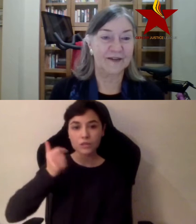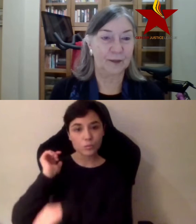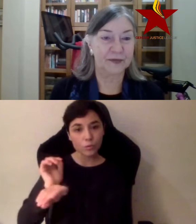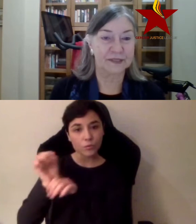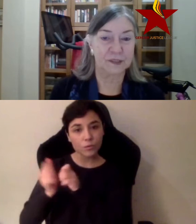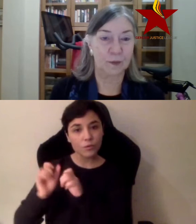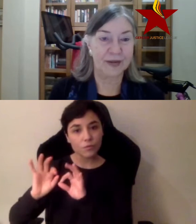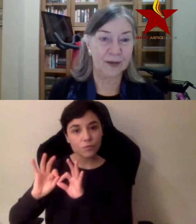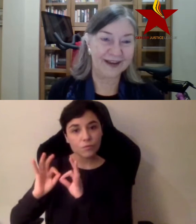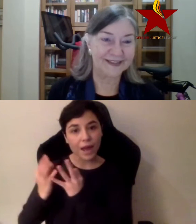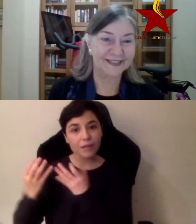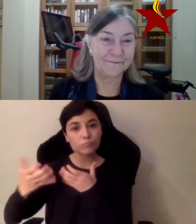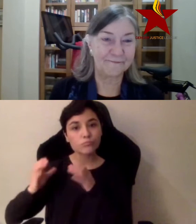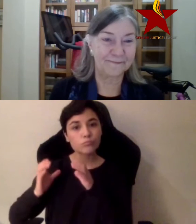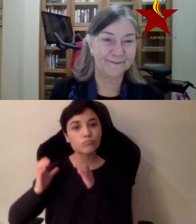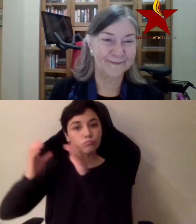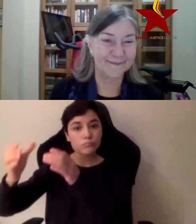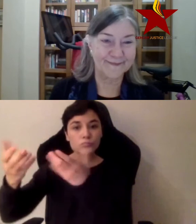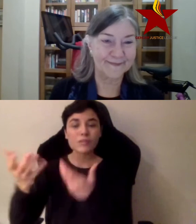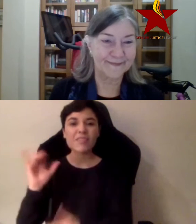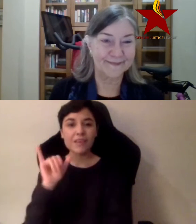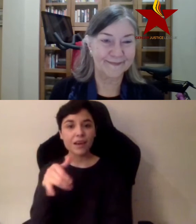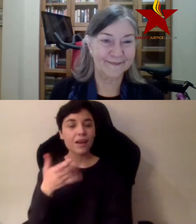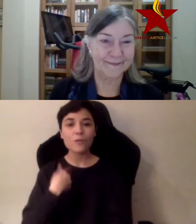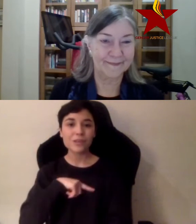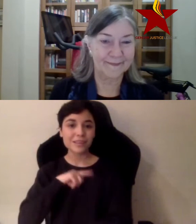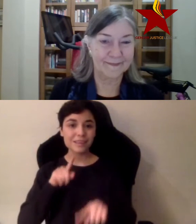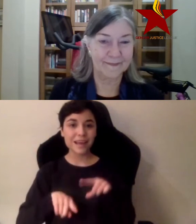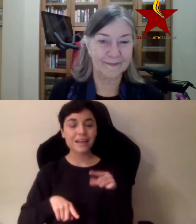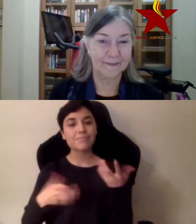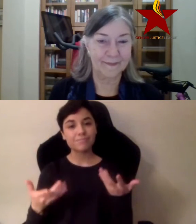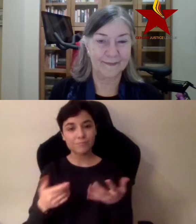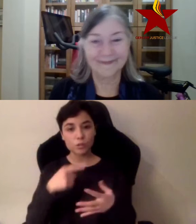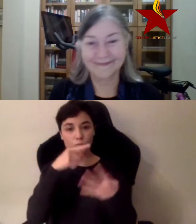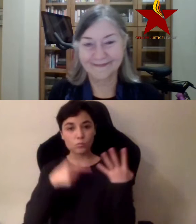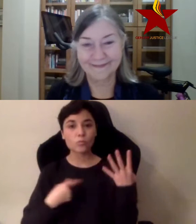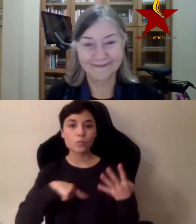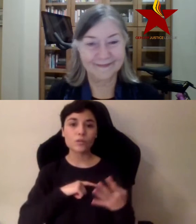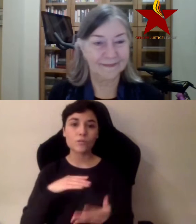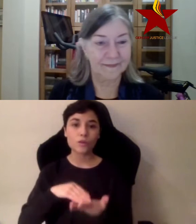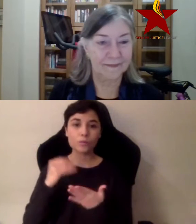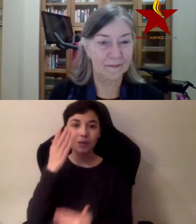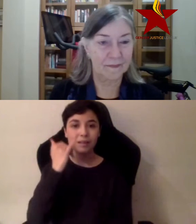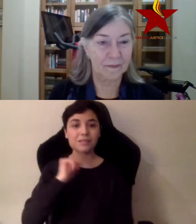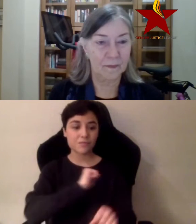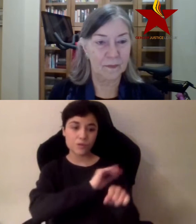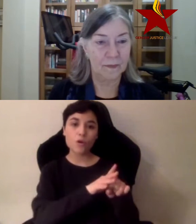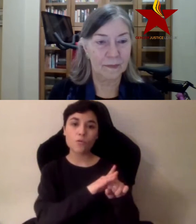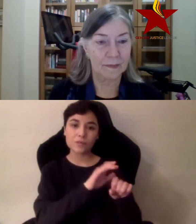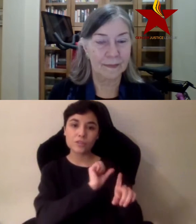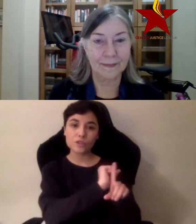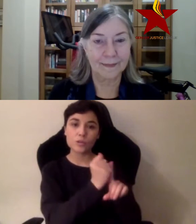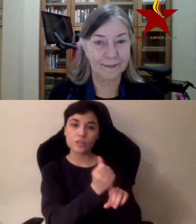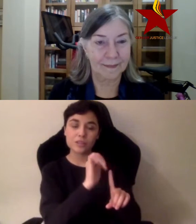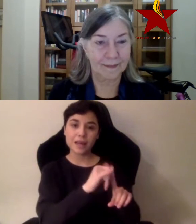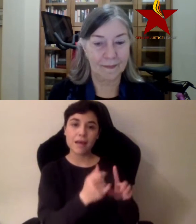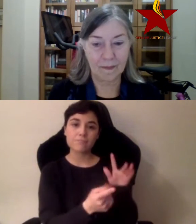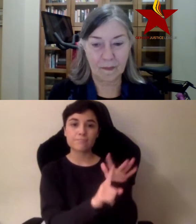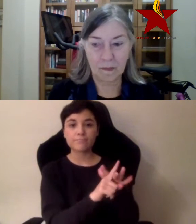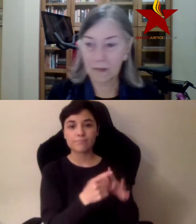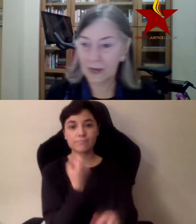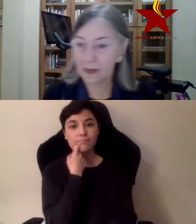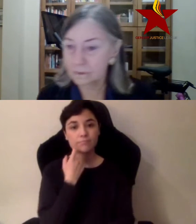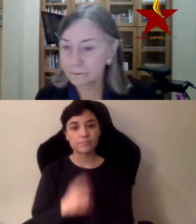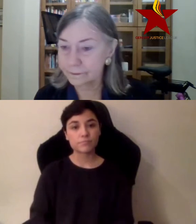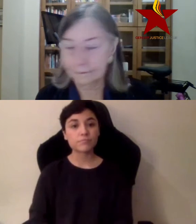are things that have helped us in so many ways. For sure. I think if I can bring up one thing really quick, Michael, I'm thinking about